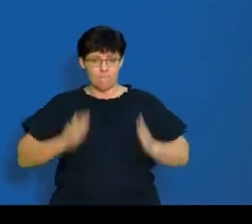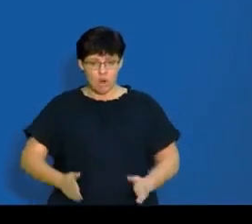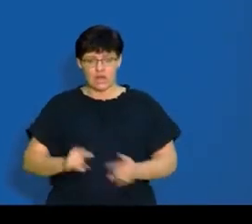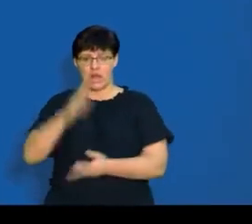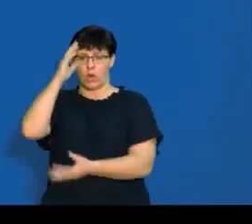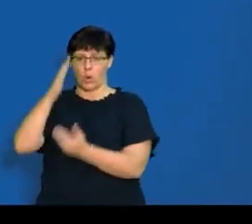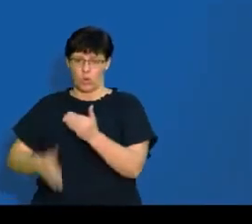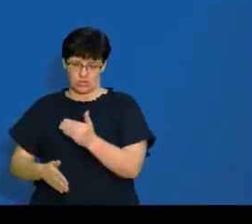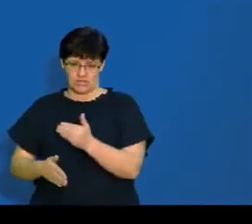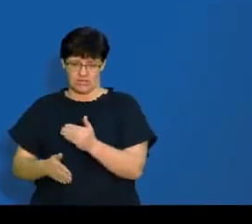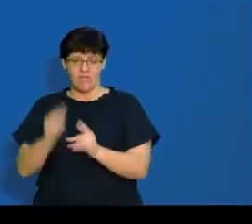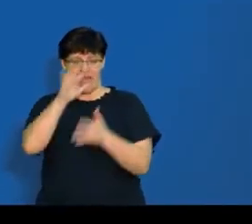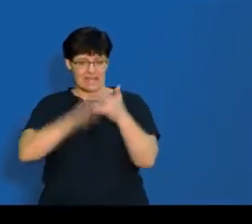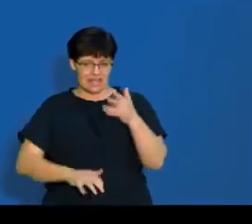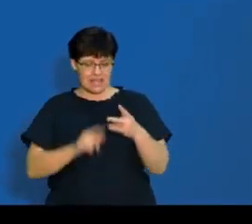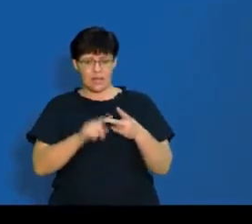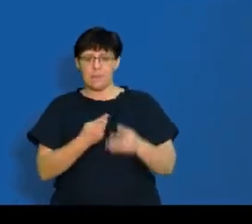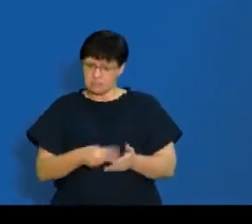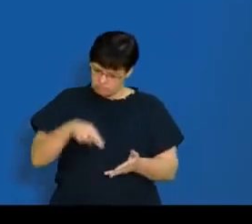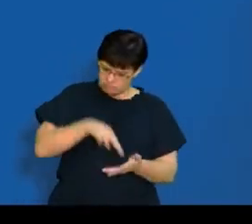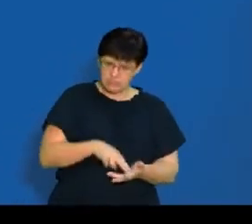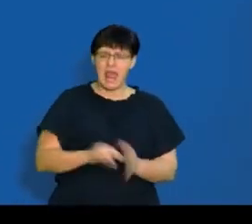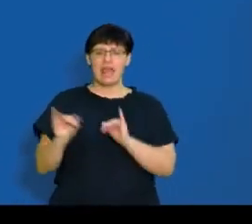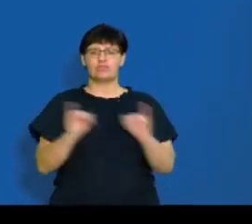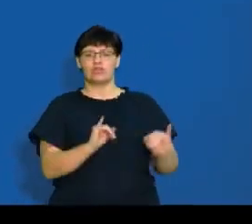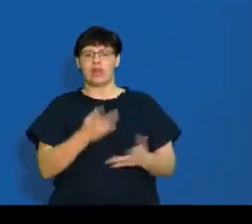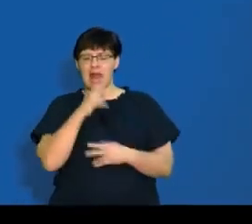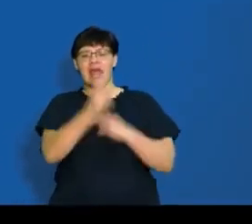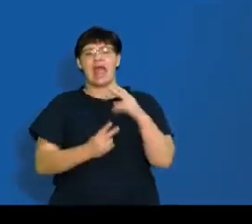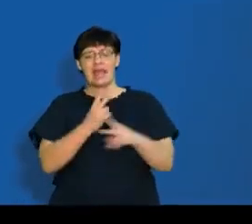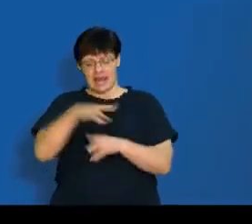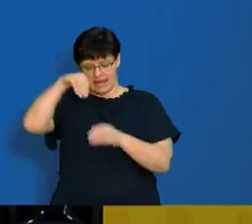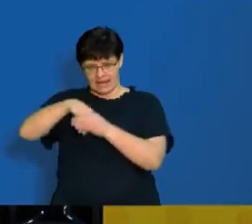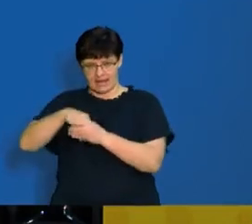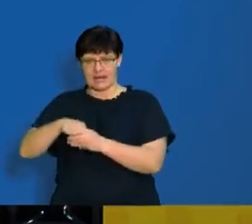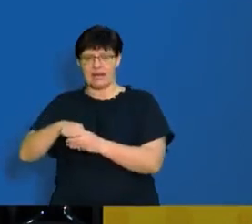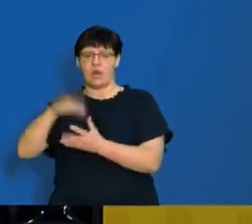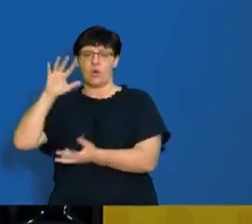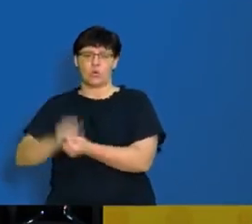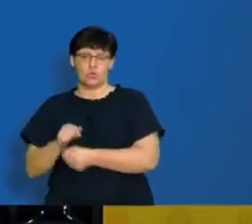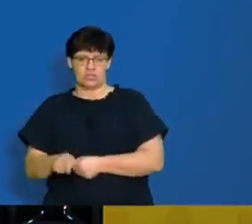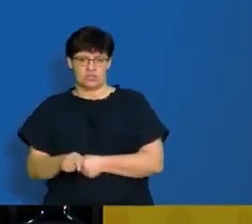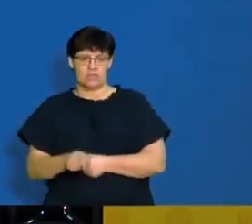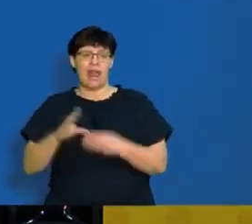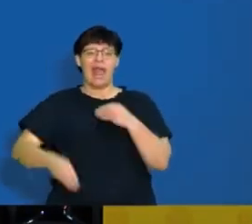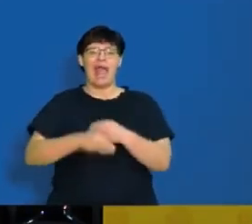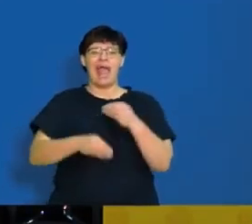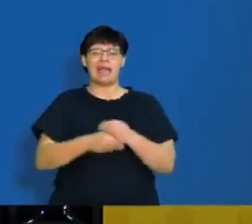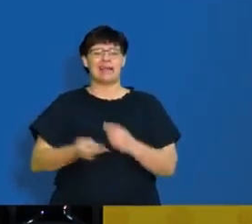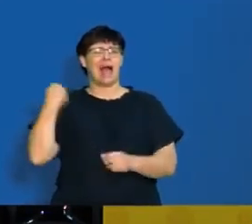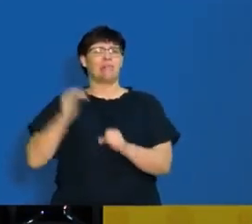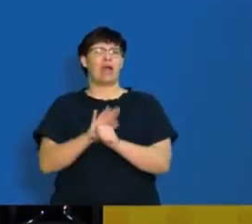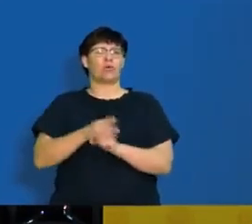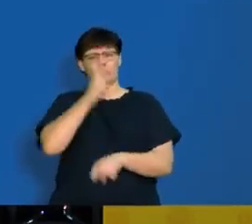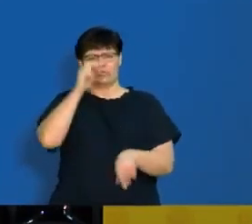conclusion to your essay. You need to take a stance in the introduction and then repeat it in the conclusion Do not add irrelevant background